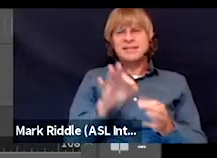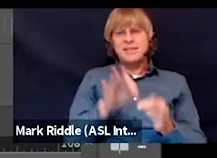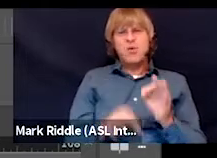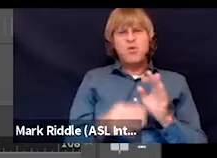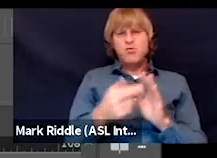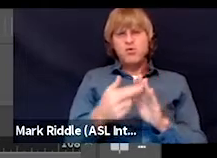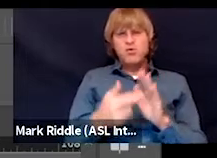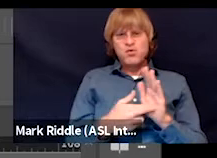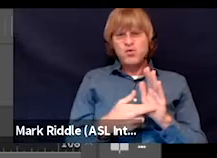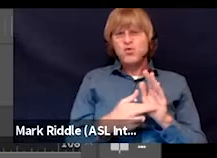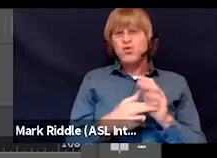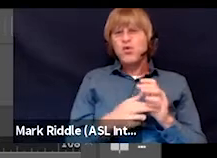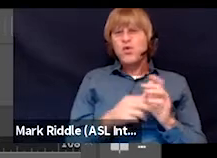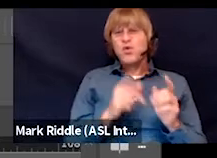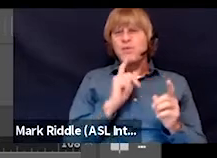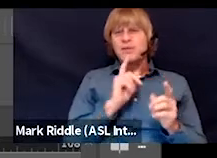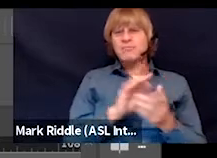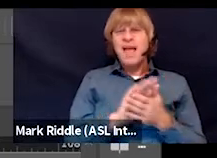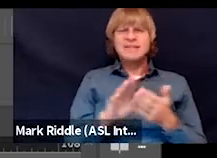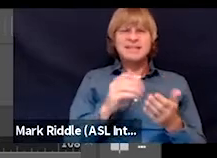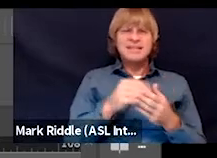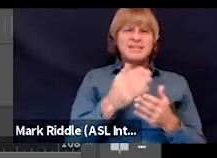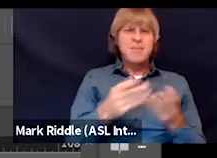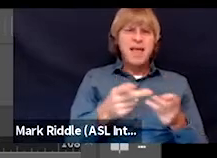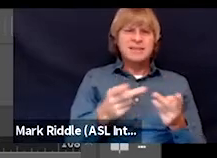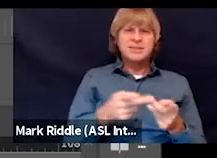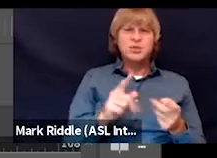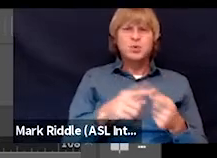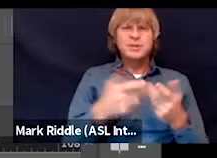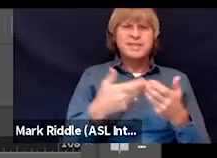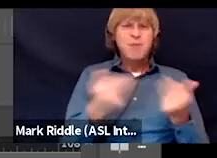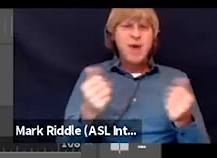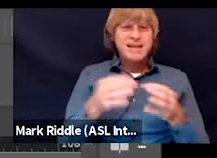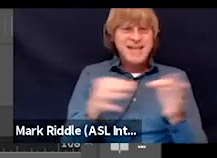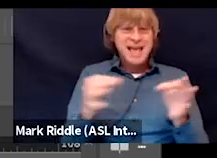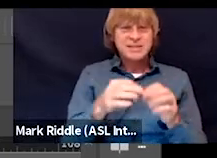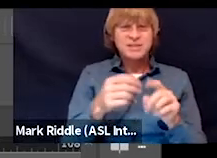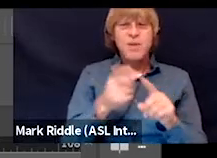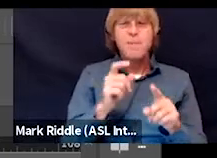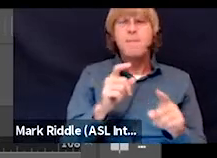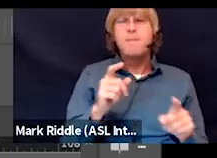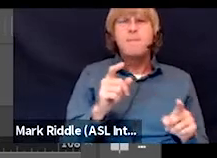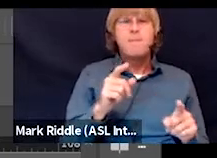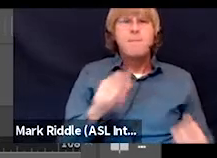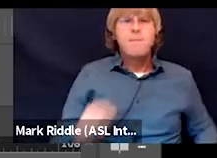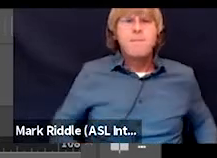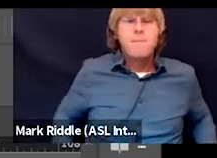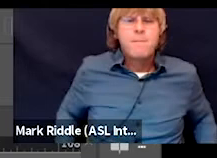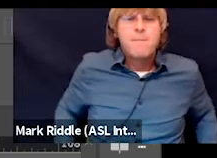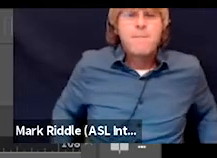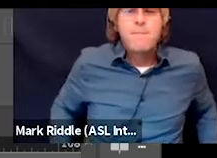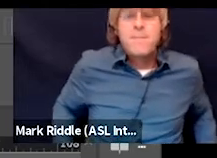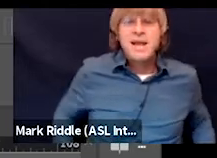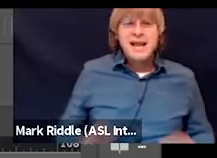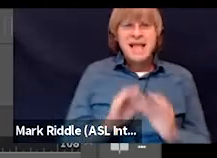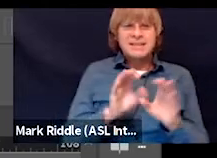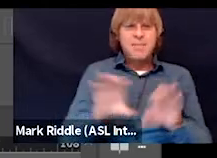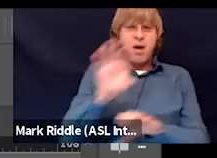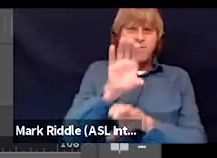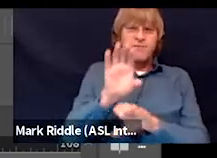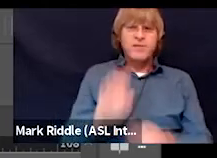rule would be a nice thing in certain places to separate text from the text that's above it.